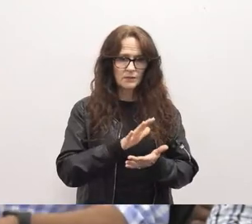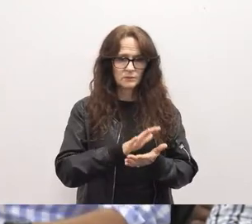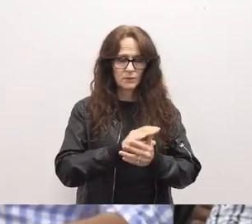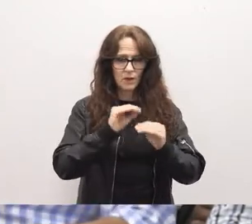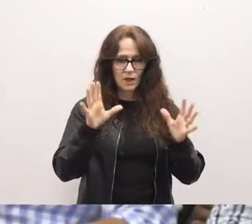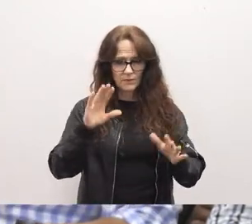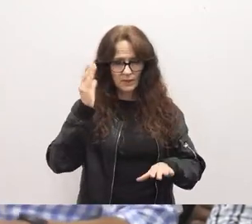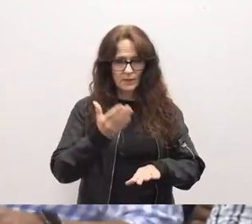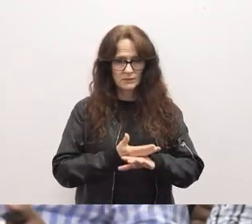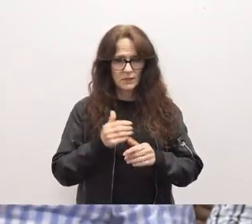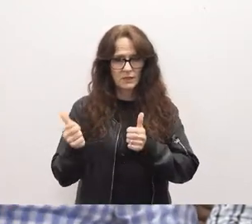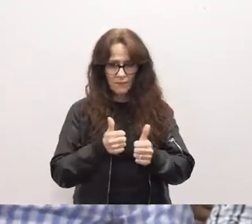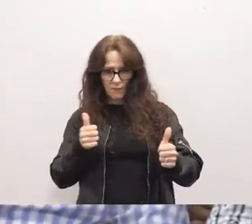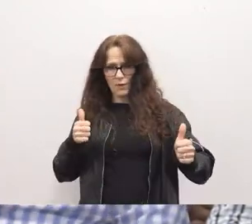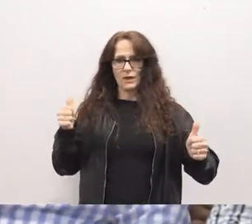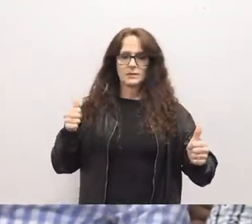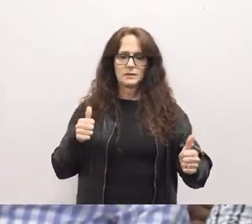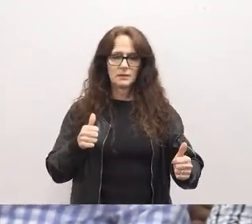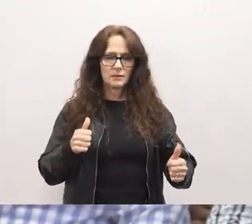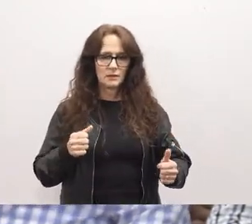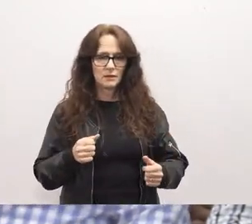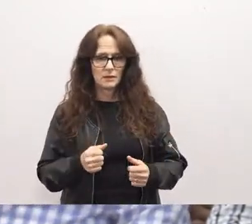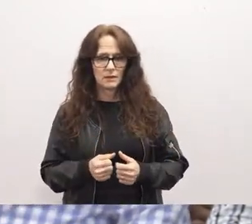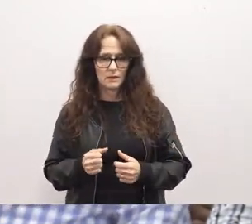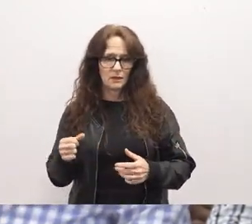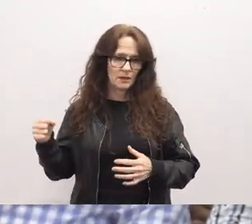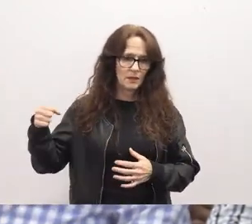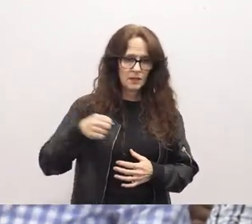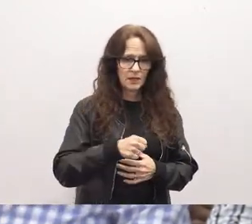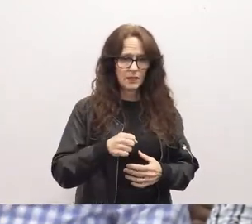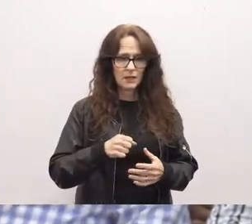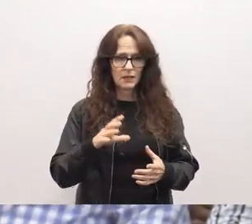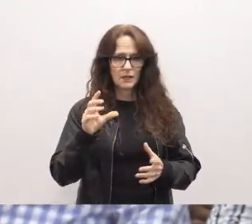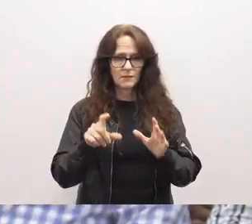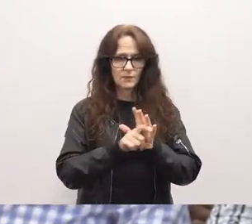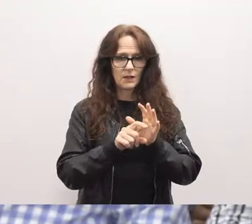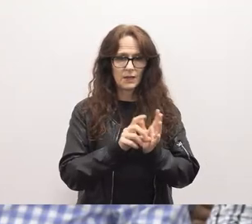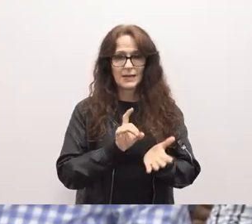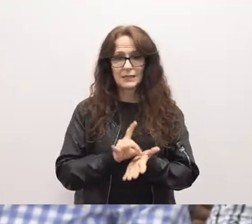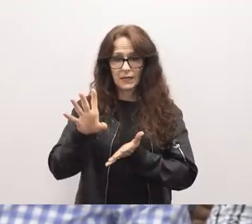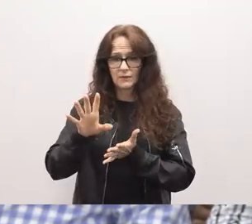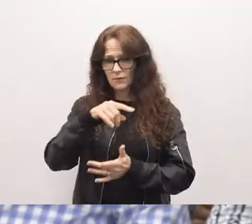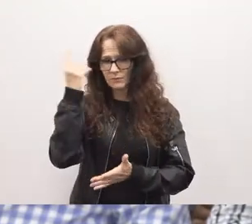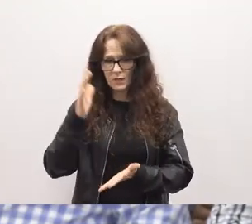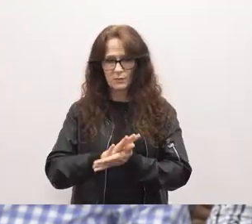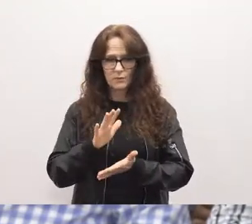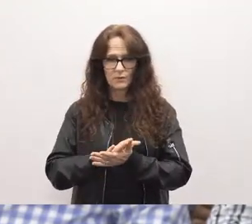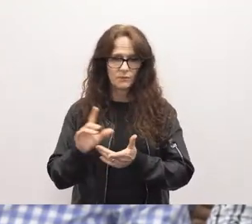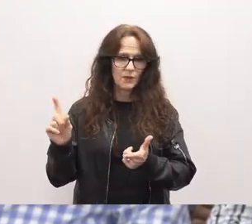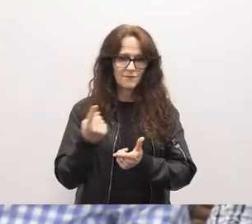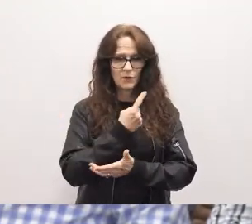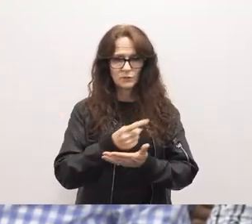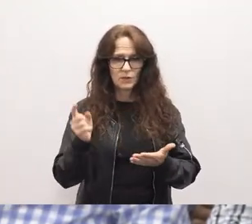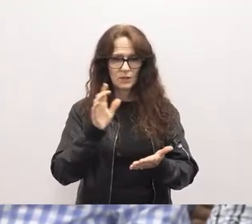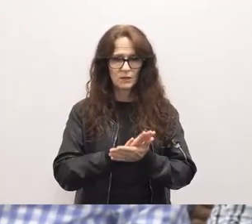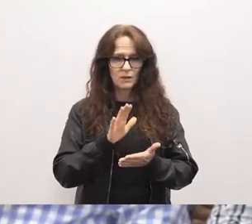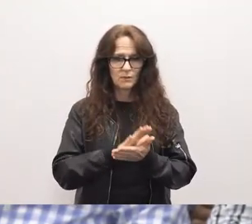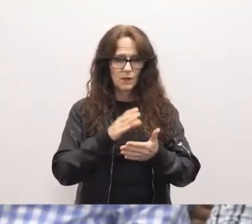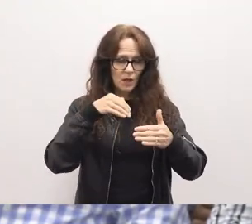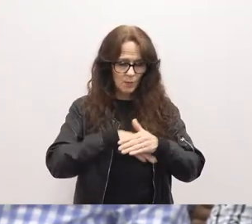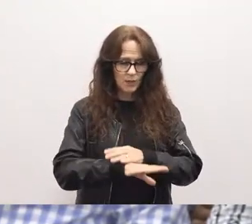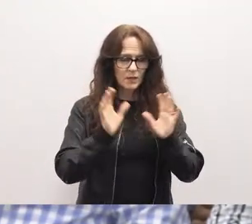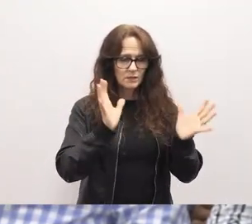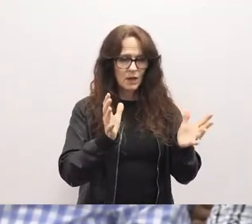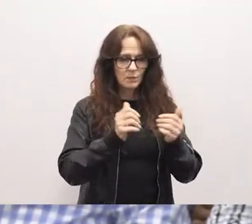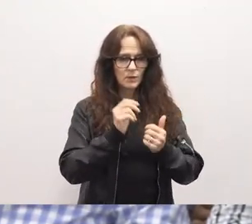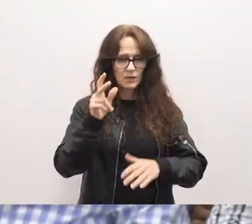was able to move around. He swung into the locker. They got him, expelled him from summer school. This year, the first week of school, I went and talked to Mr. Vega,